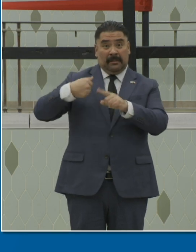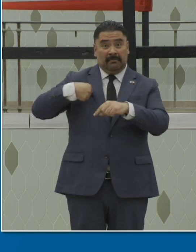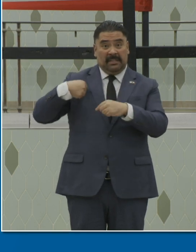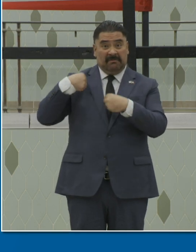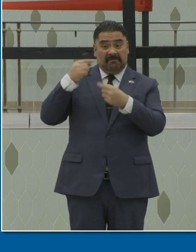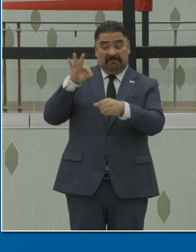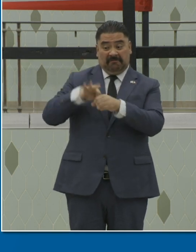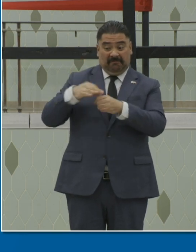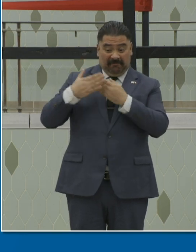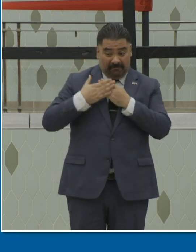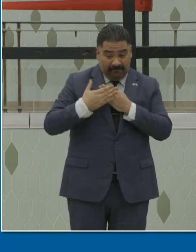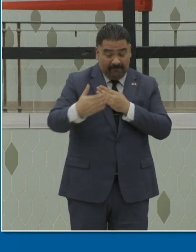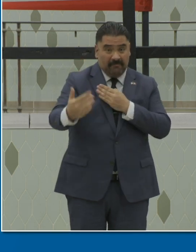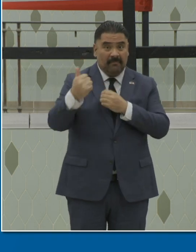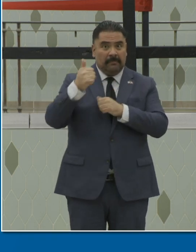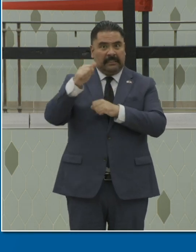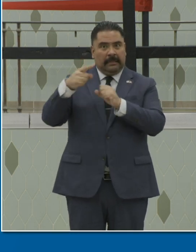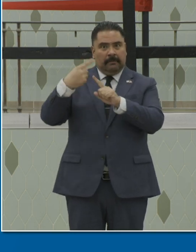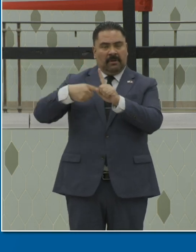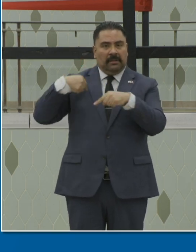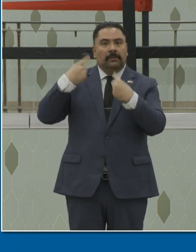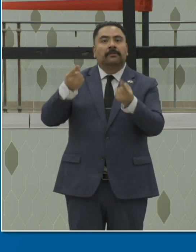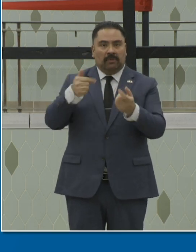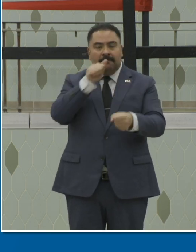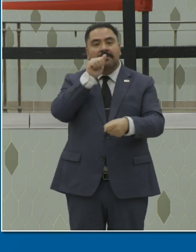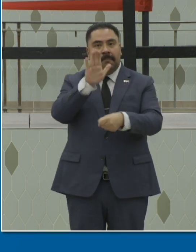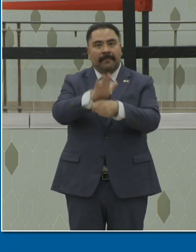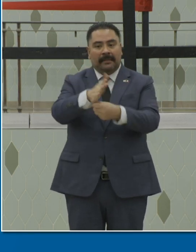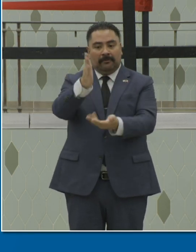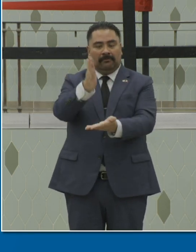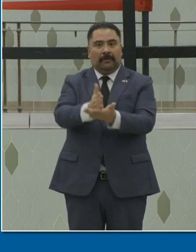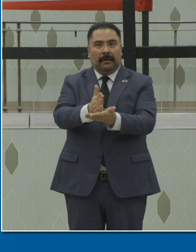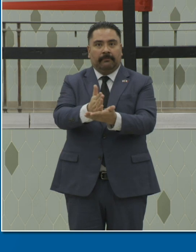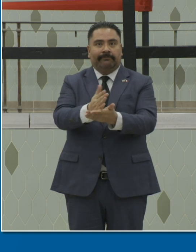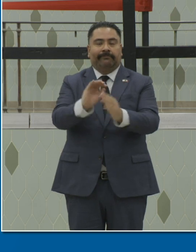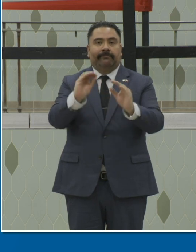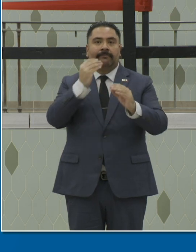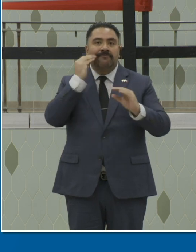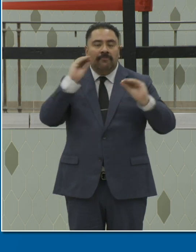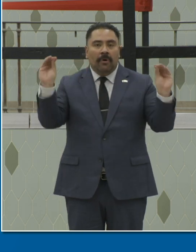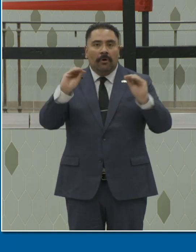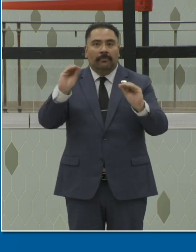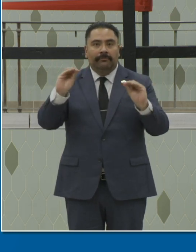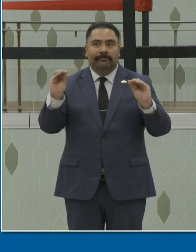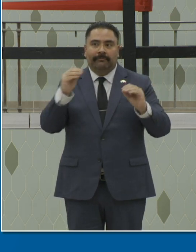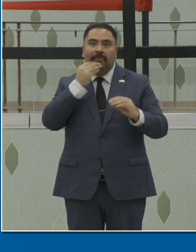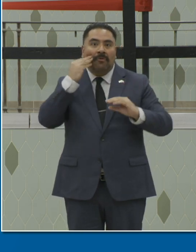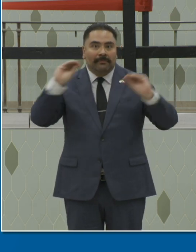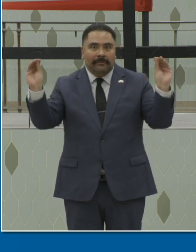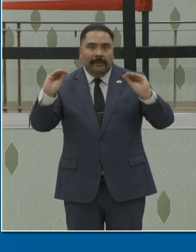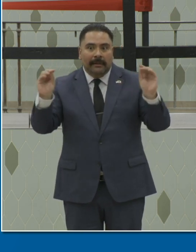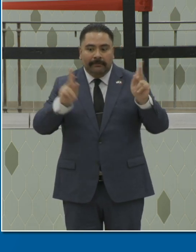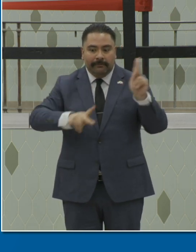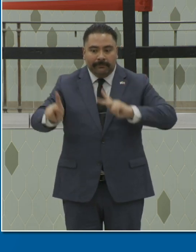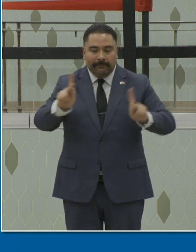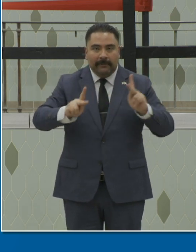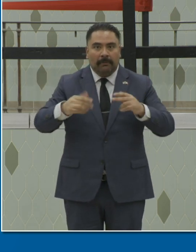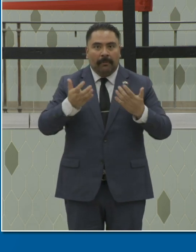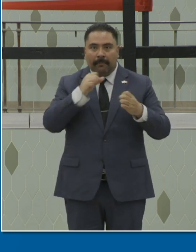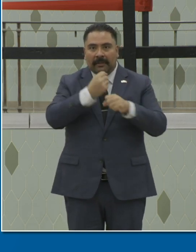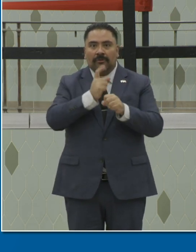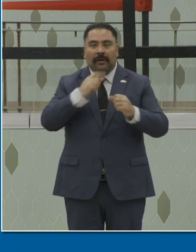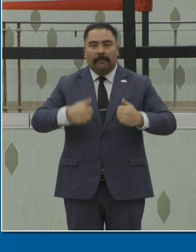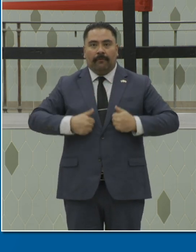administration that we are committed to ending homelessness. And so one of the first announcements that I made was